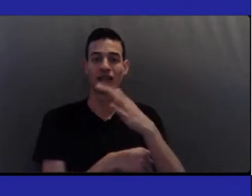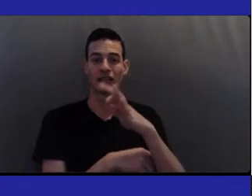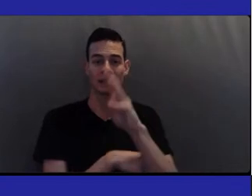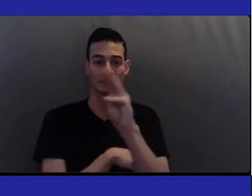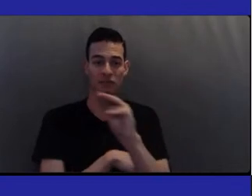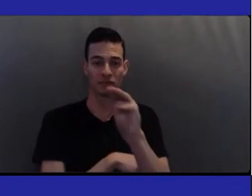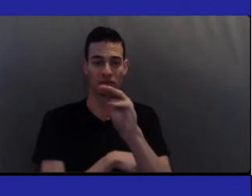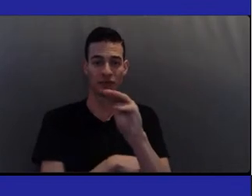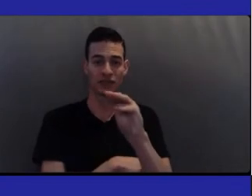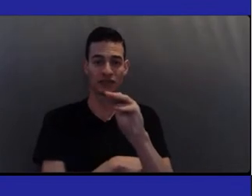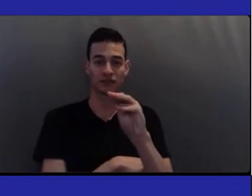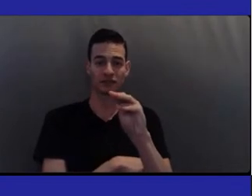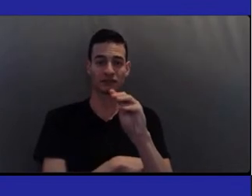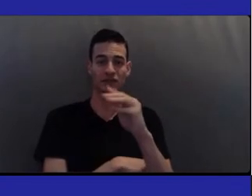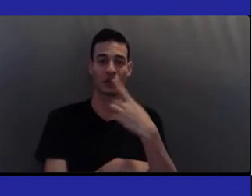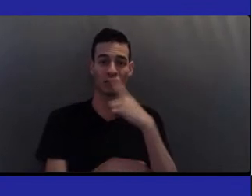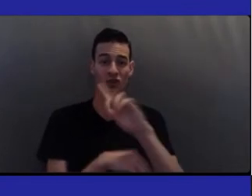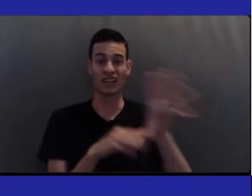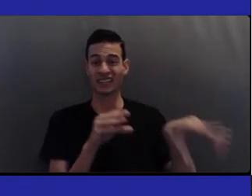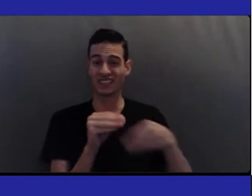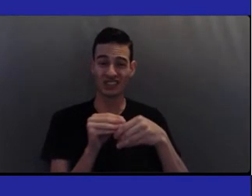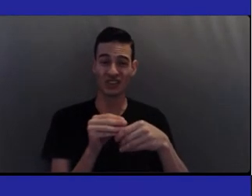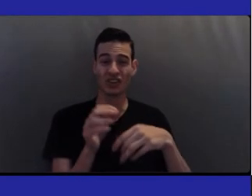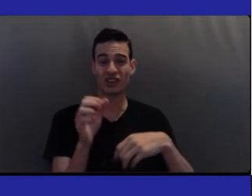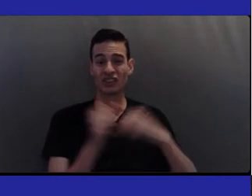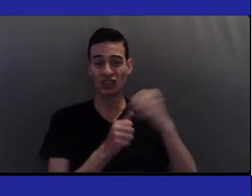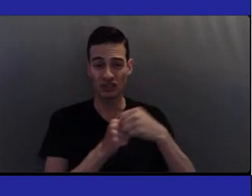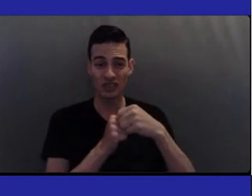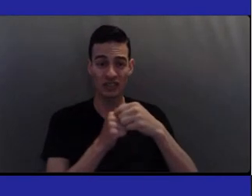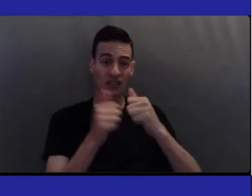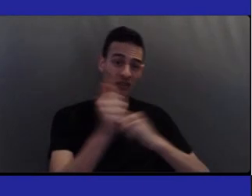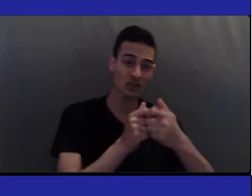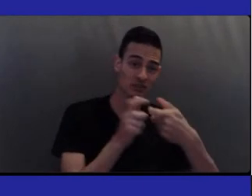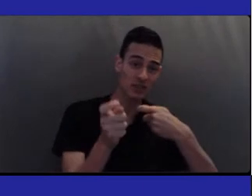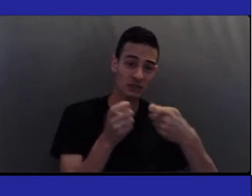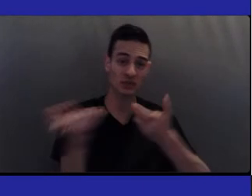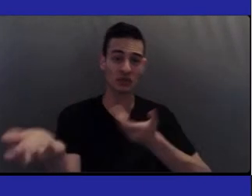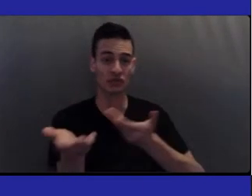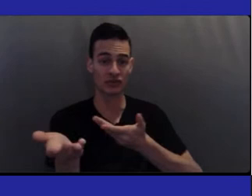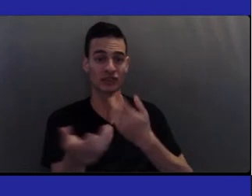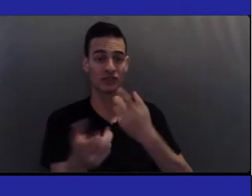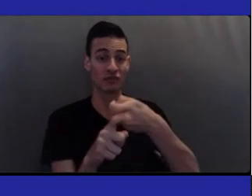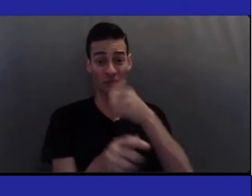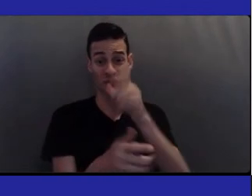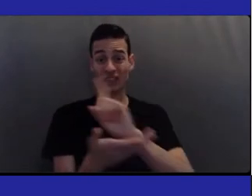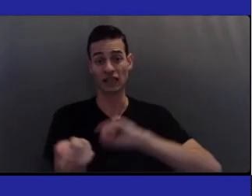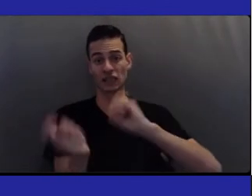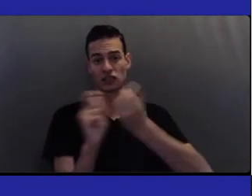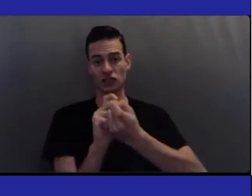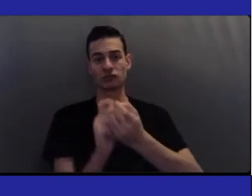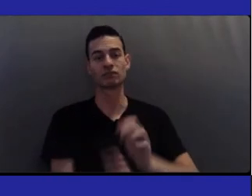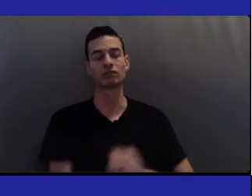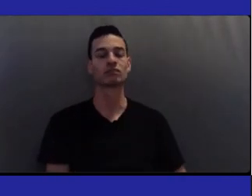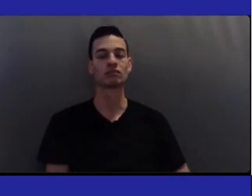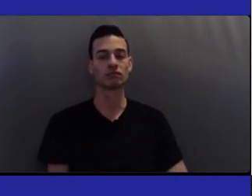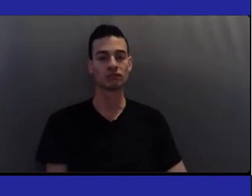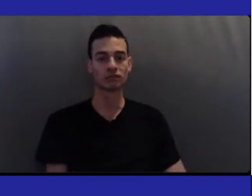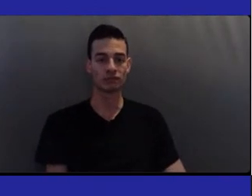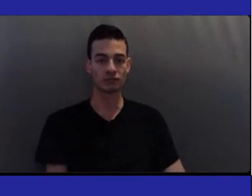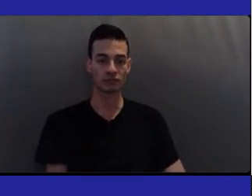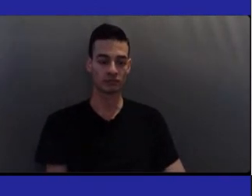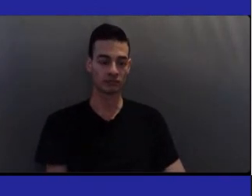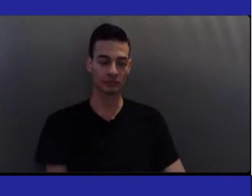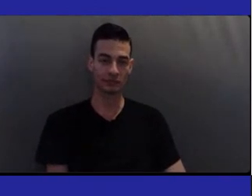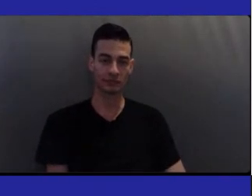$19,629,719 for additional construction and construction management services resulting from design changes. And this was